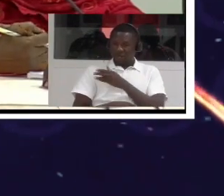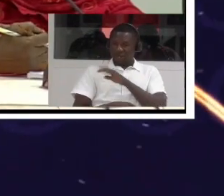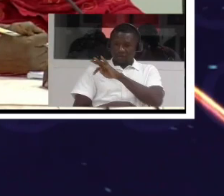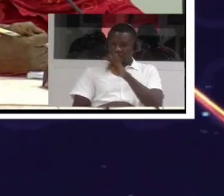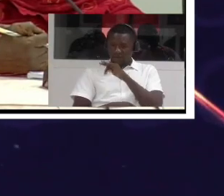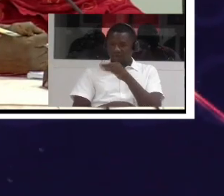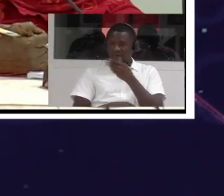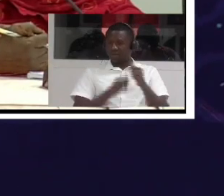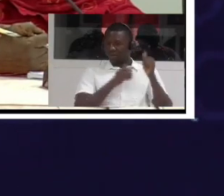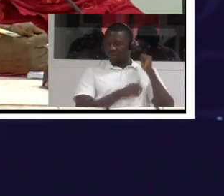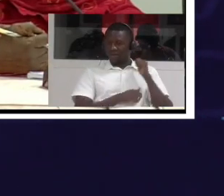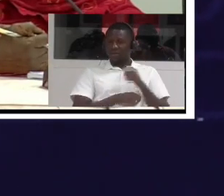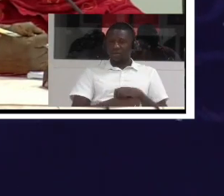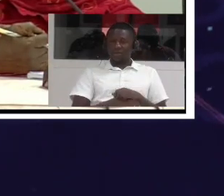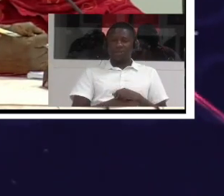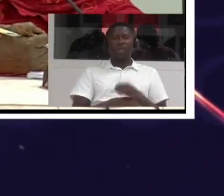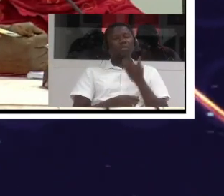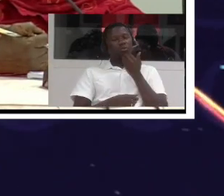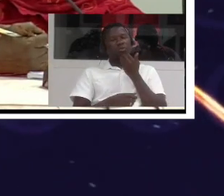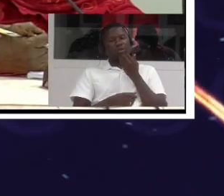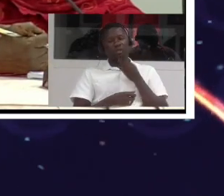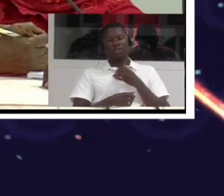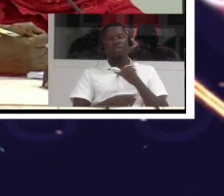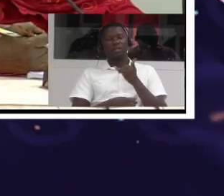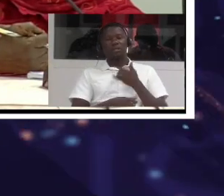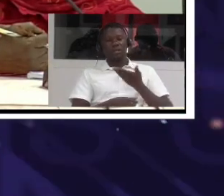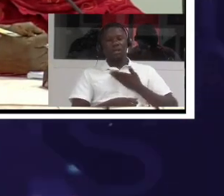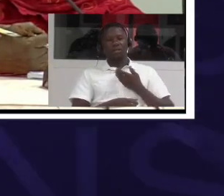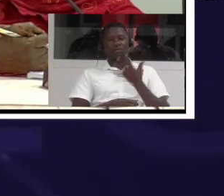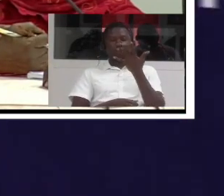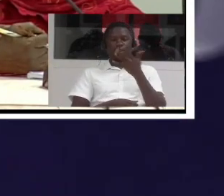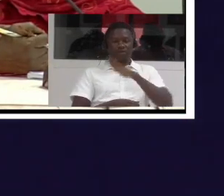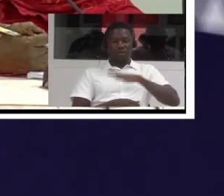he has five children. All of them are there.